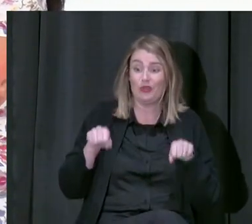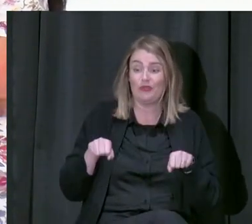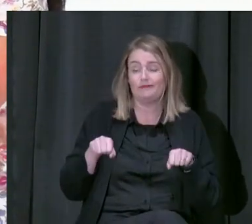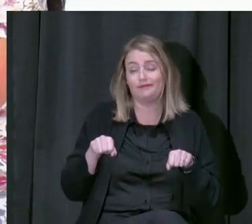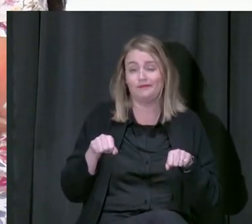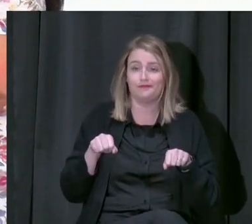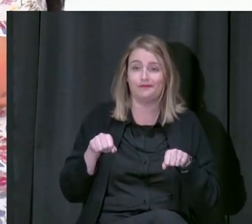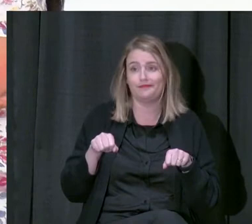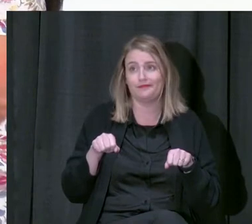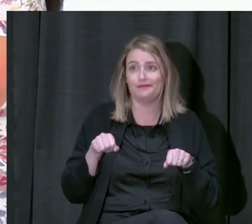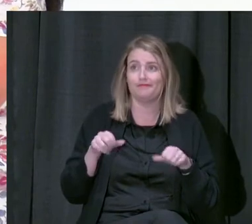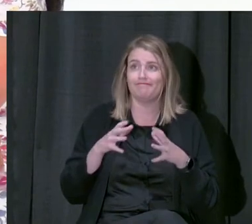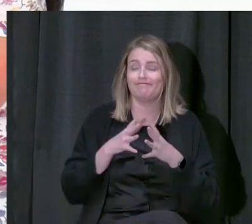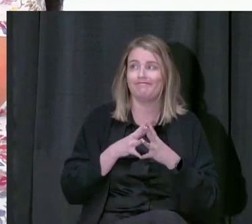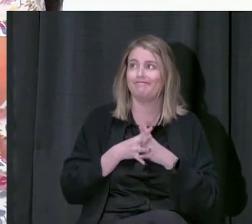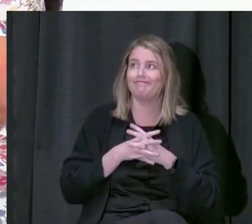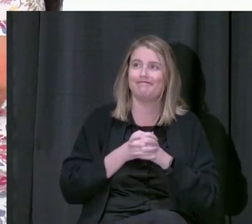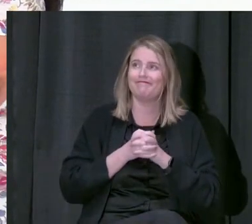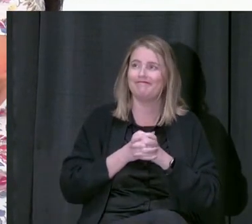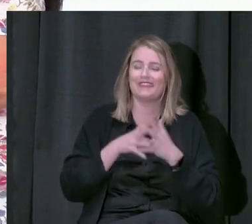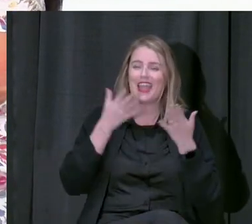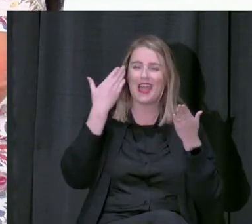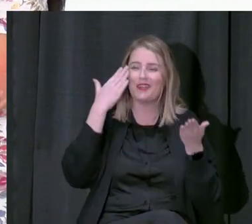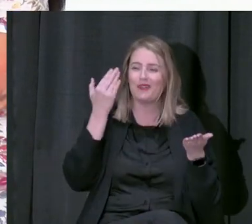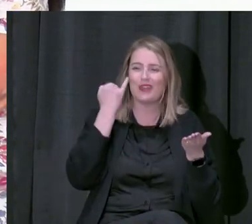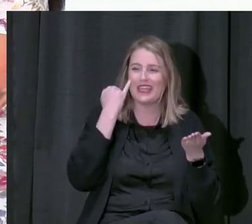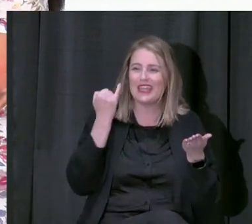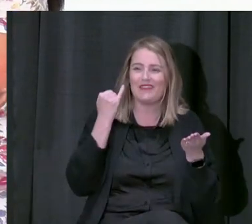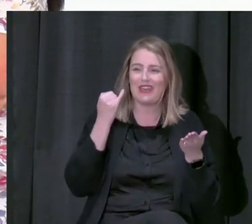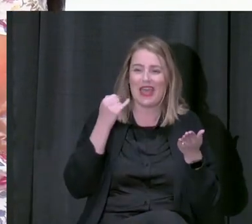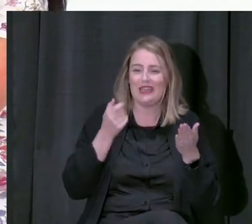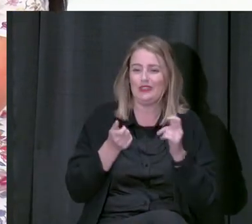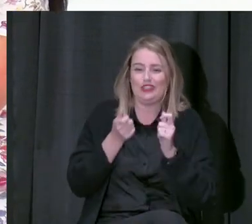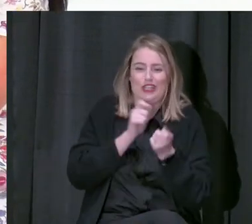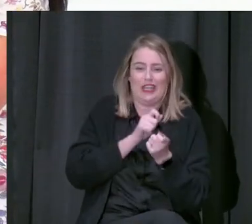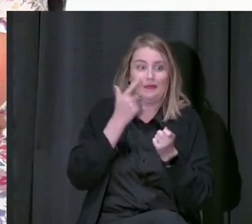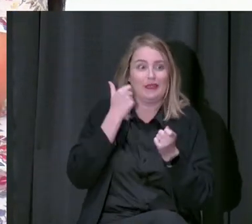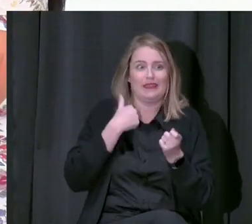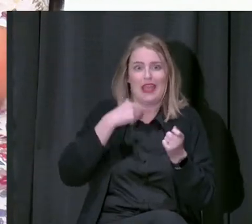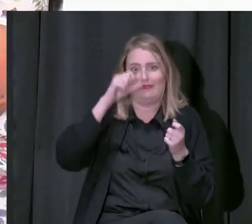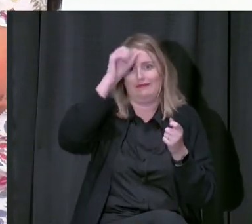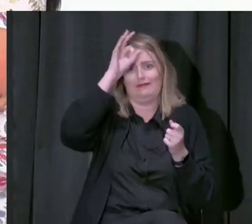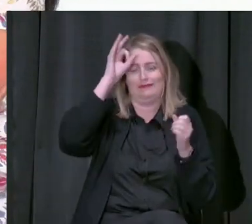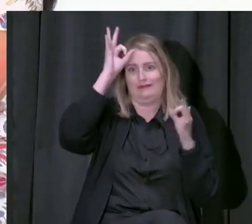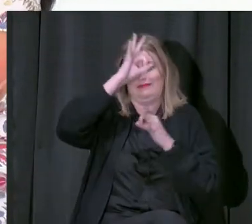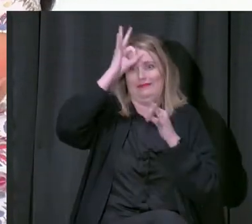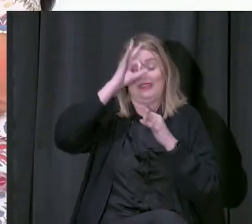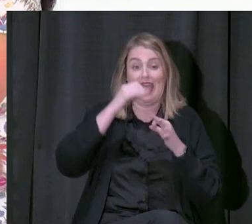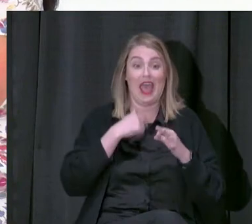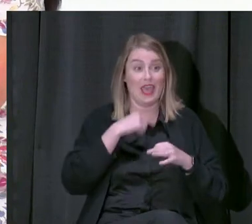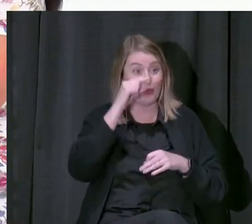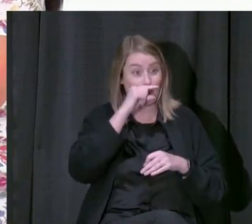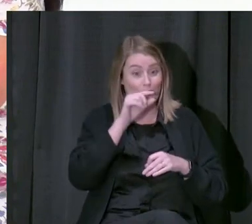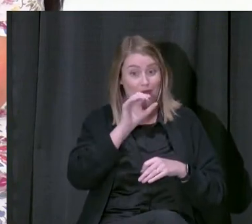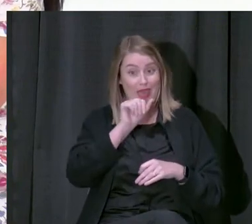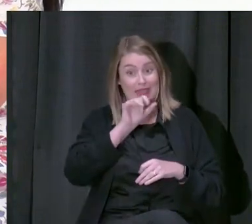still be making mistakes. I don't know if I would, because I didn't know anything. As I said, I literally had to Google